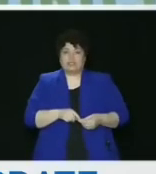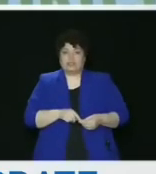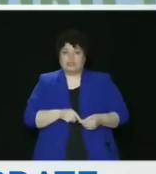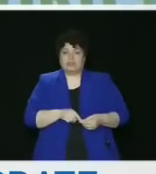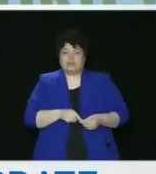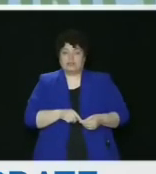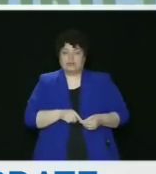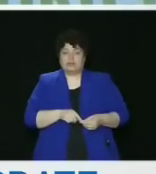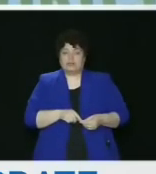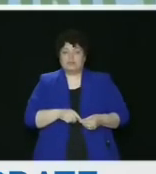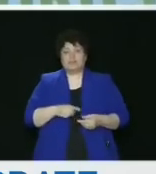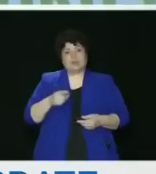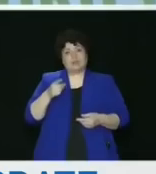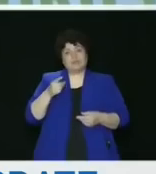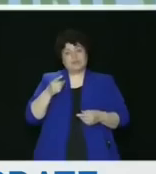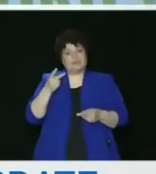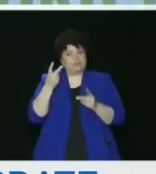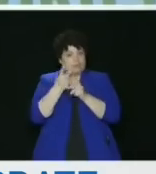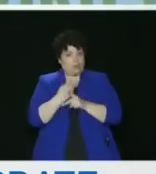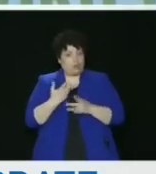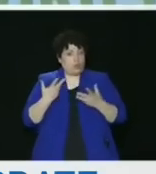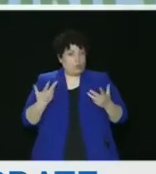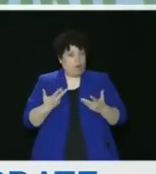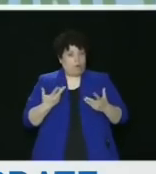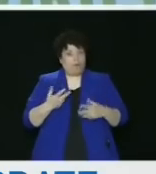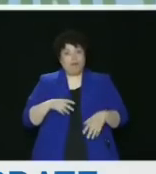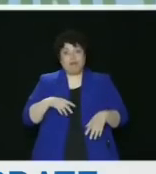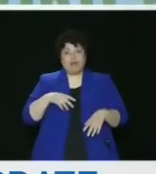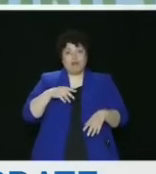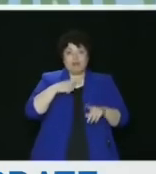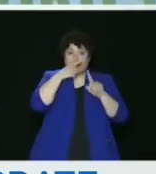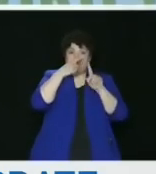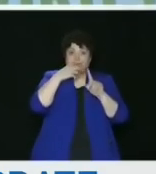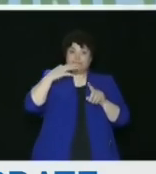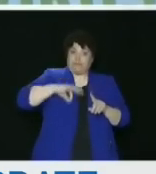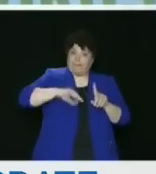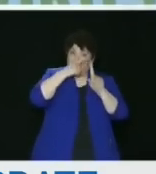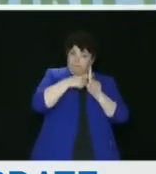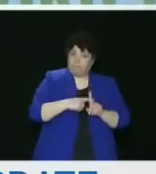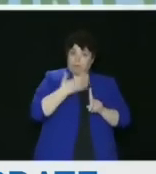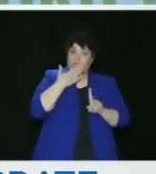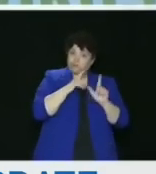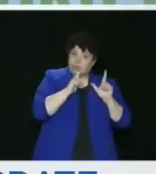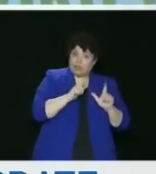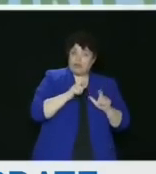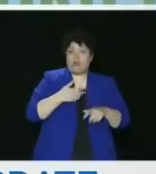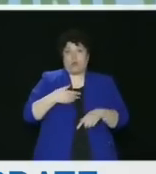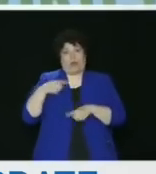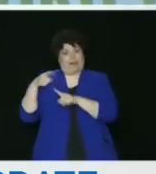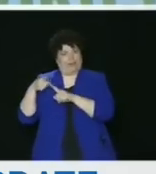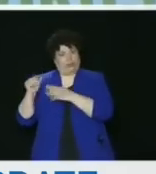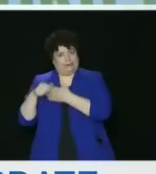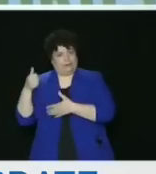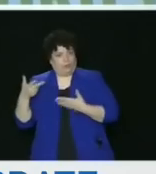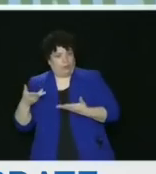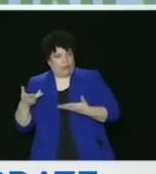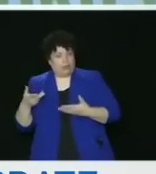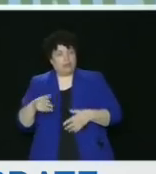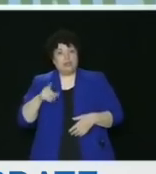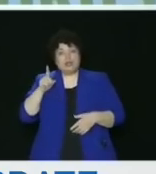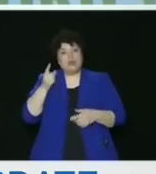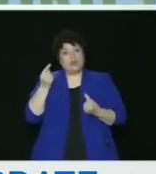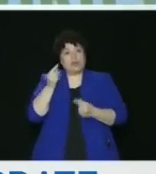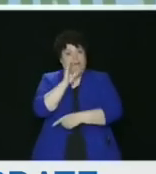is a balance of benefits and risks. For the vaccine clinical trials didn't